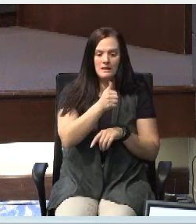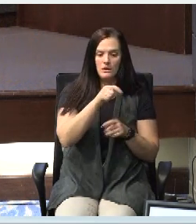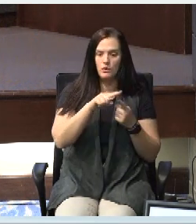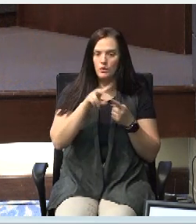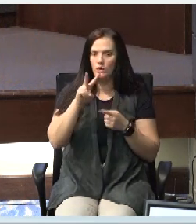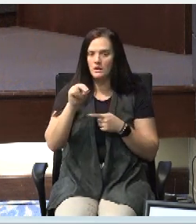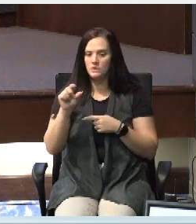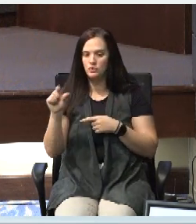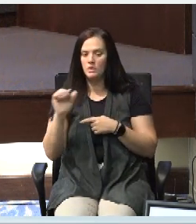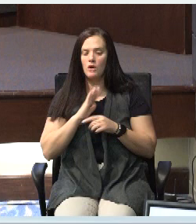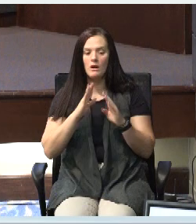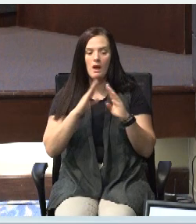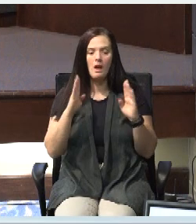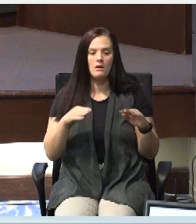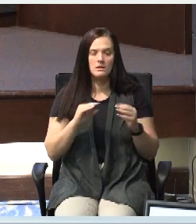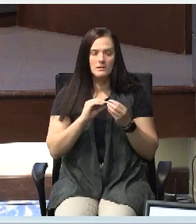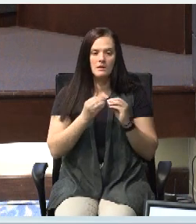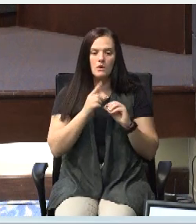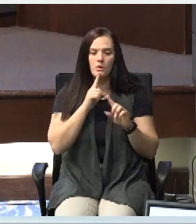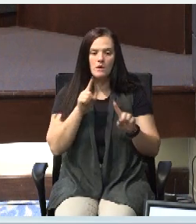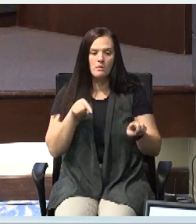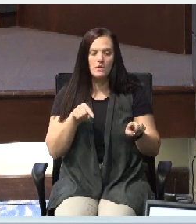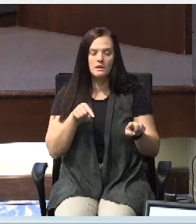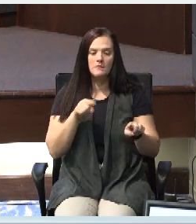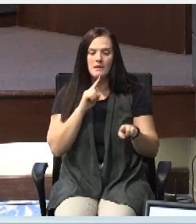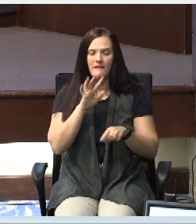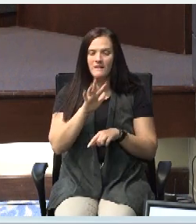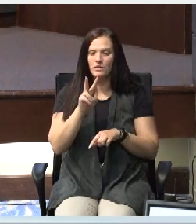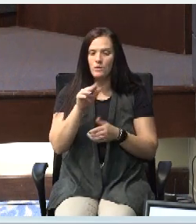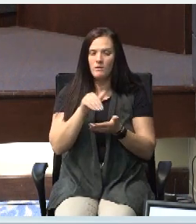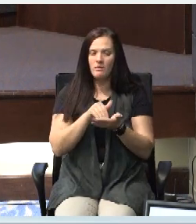2020. Our housing stock numbers are reported to be